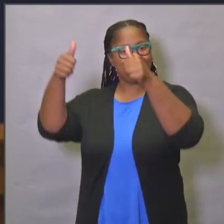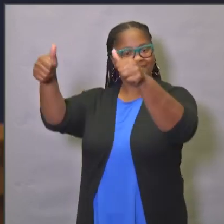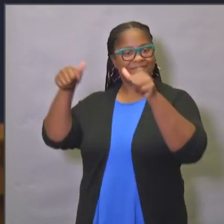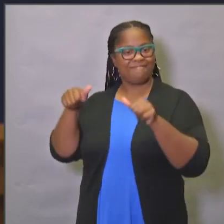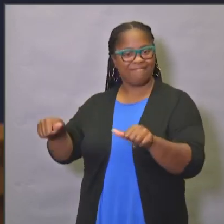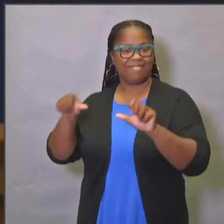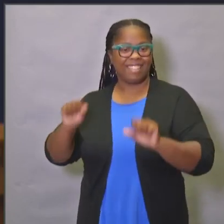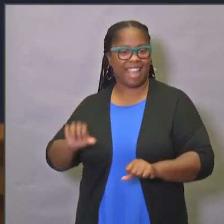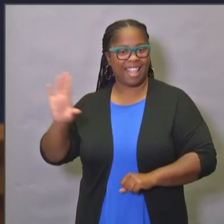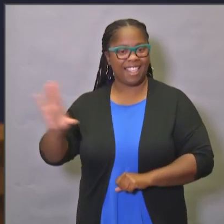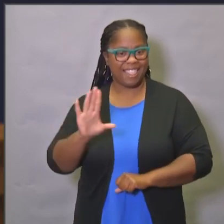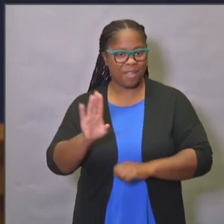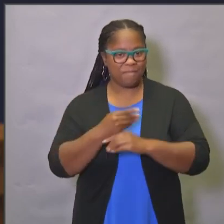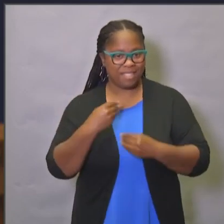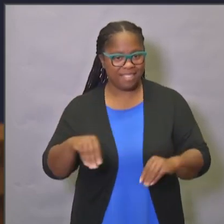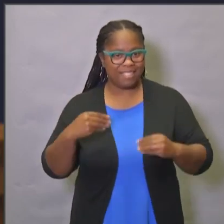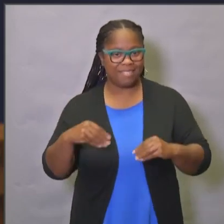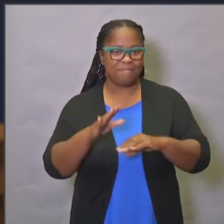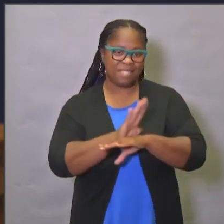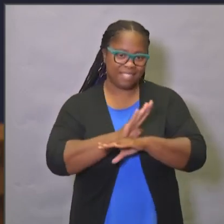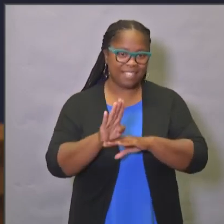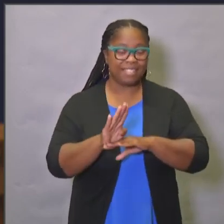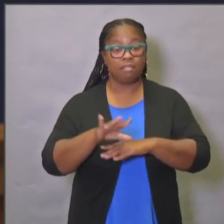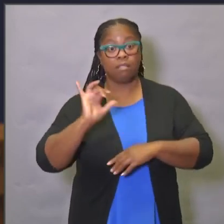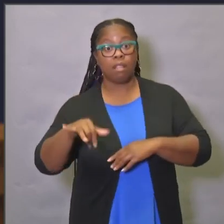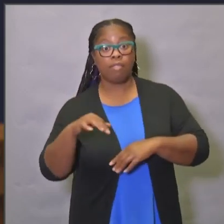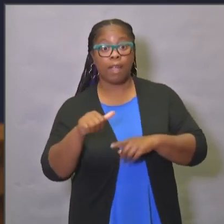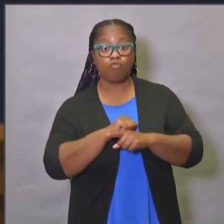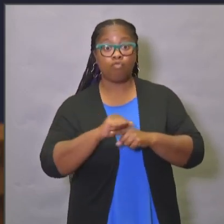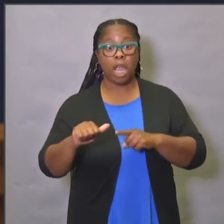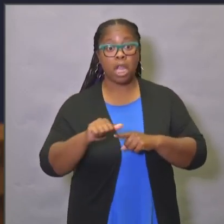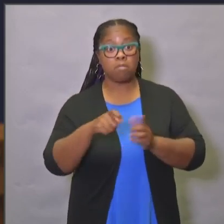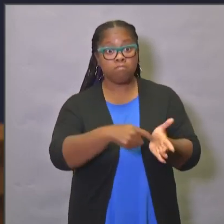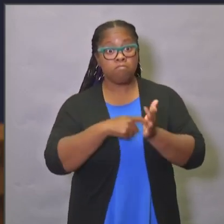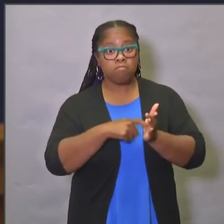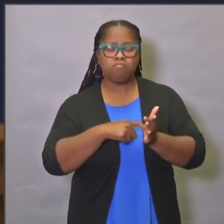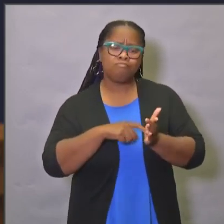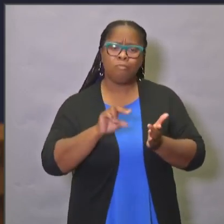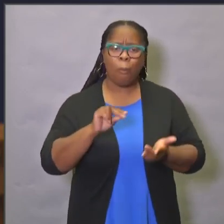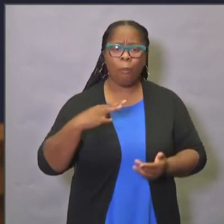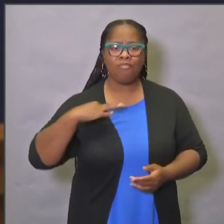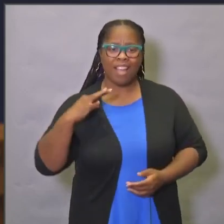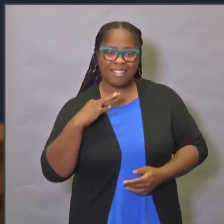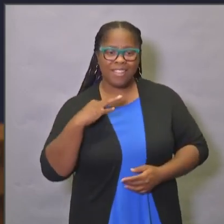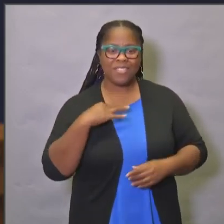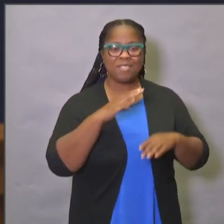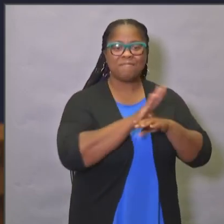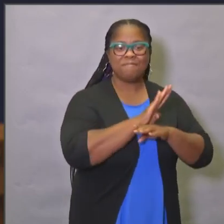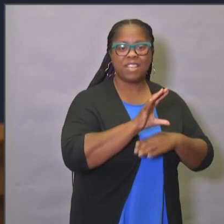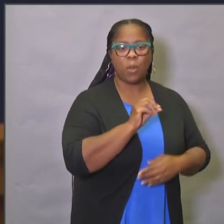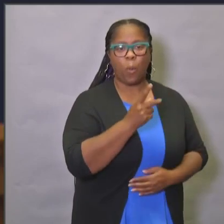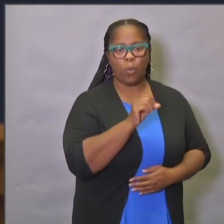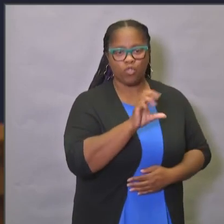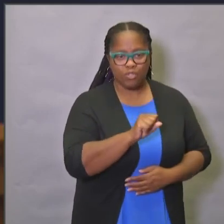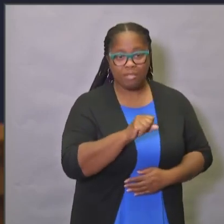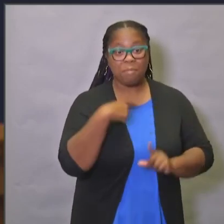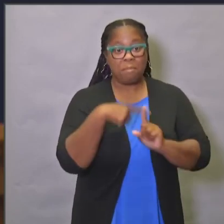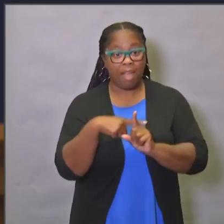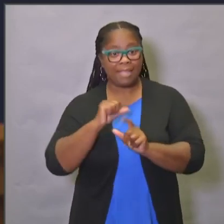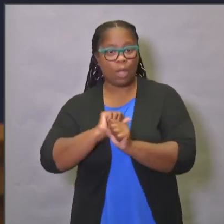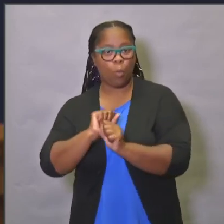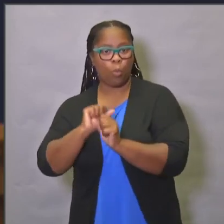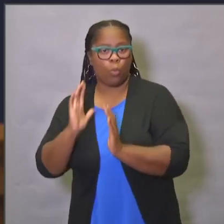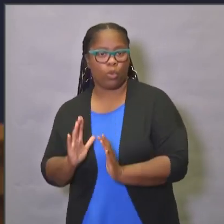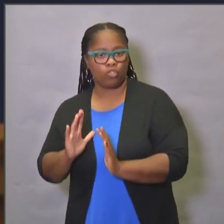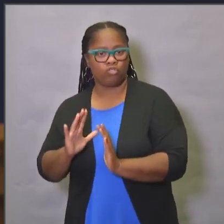storefronts. The training is completely voluntary and can be used by both business owners and employees to offer reassurance